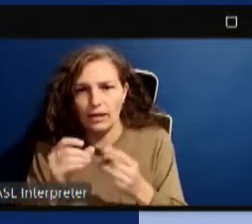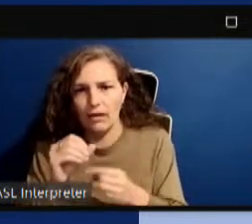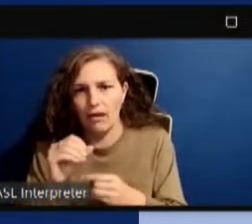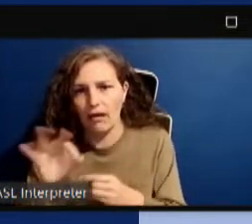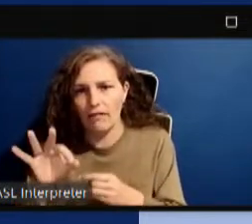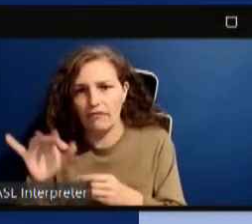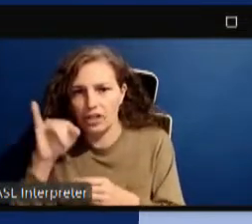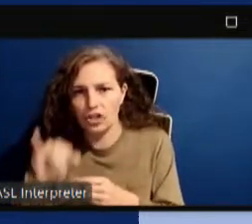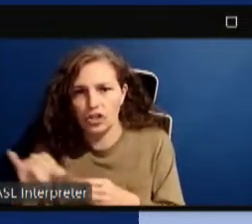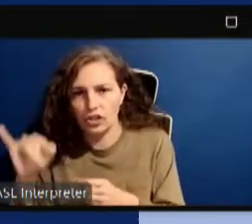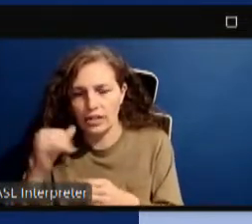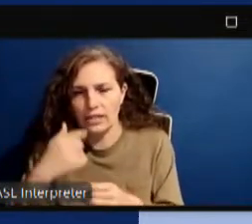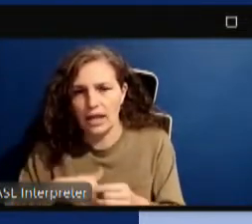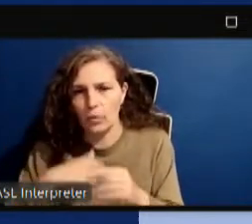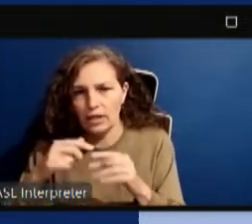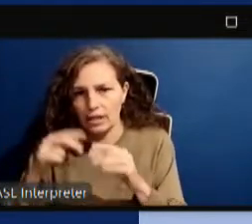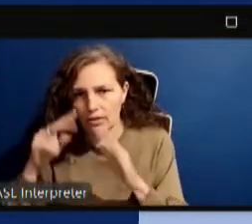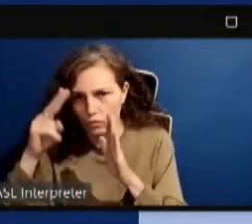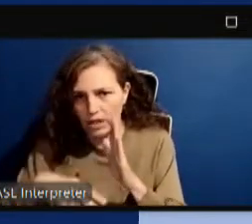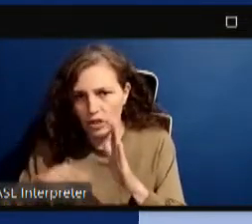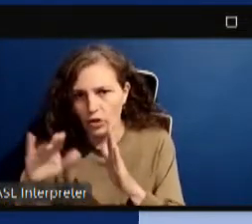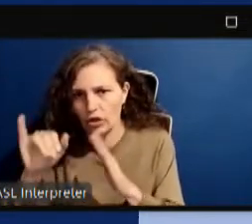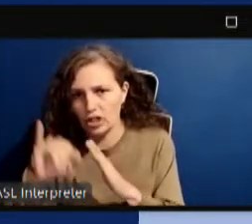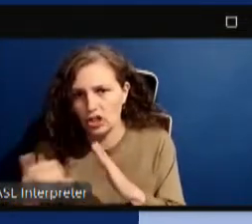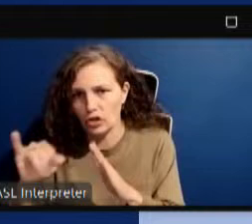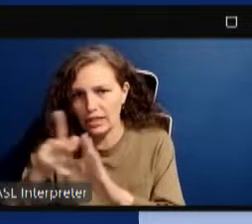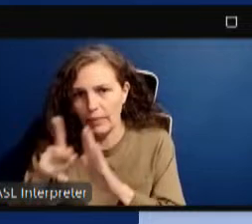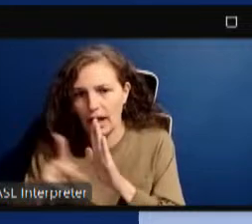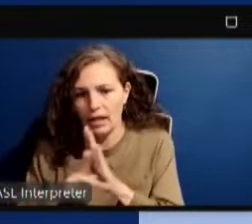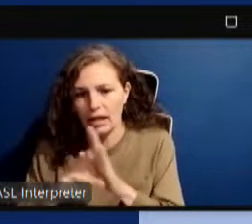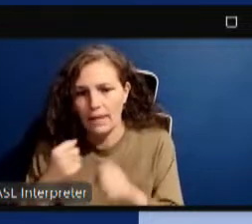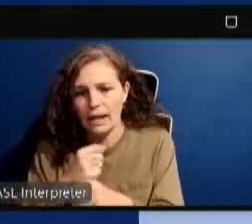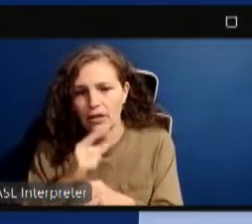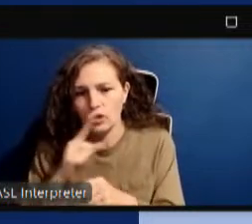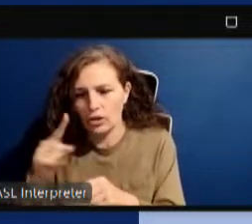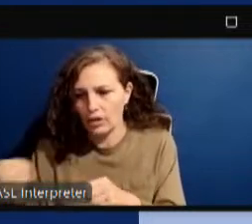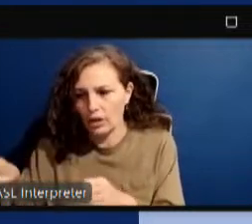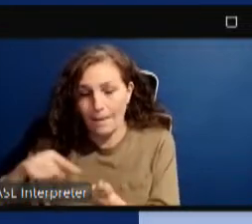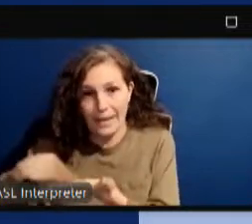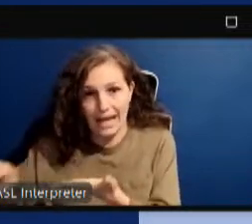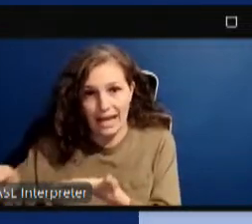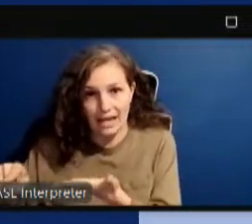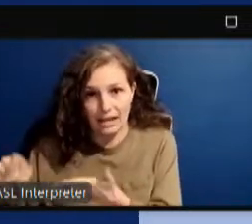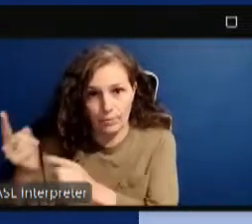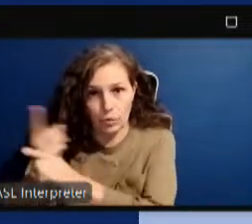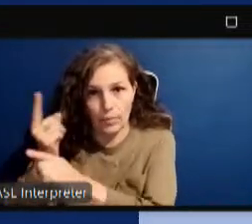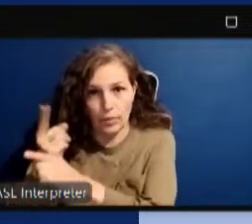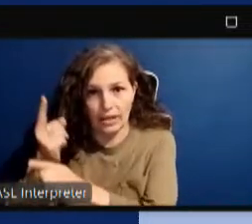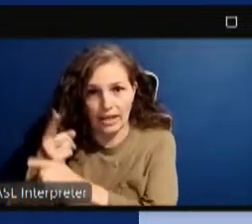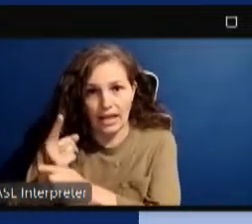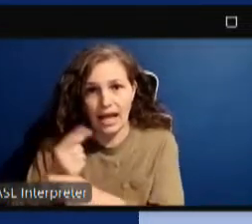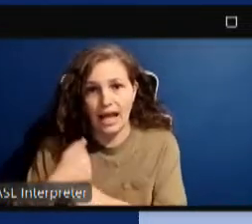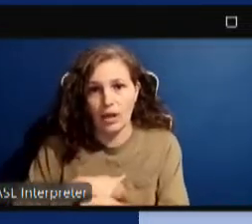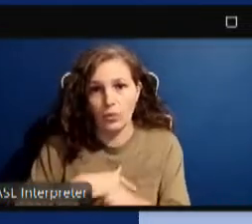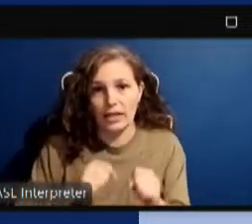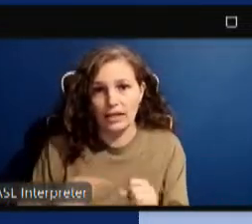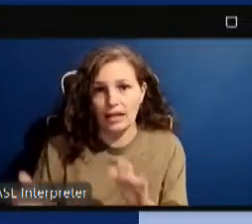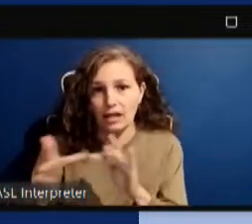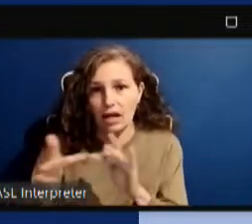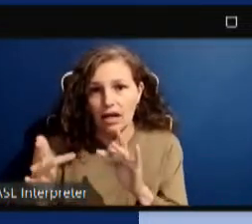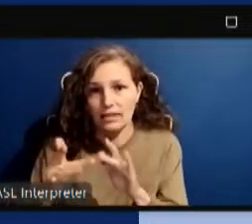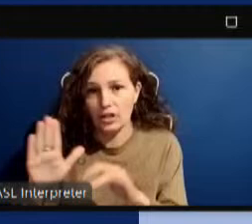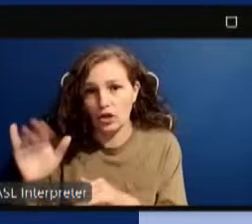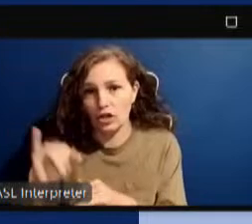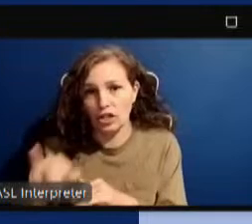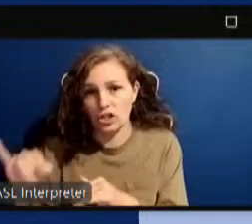insurance policy, make sure the insurance company is paying out as they should, and contact your insurance company on your behalf if we need to